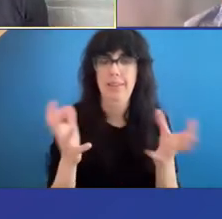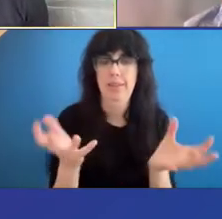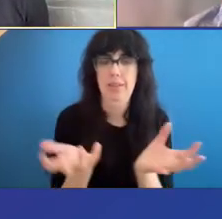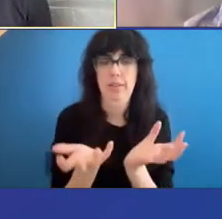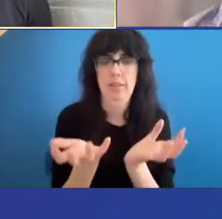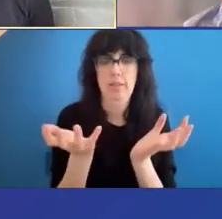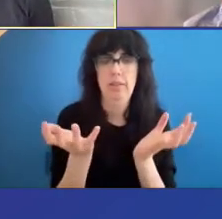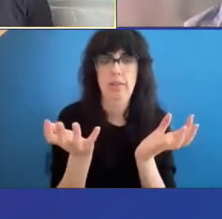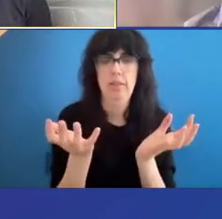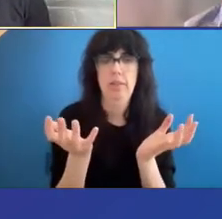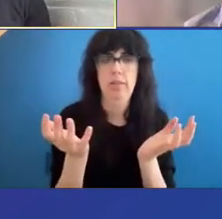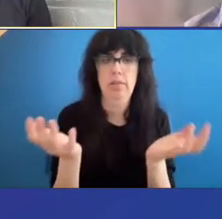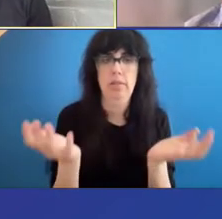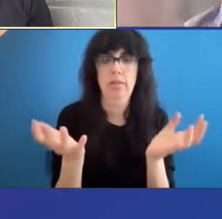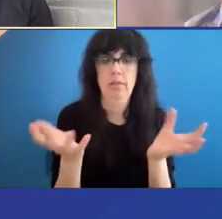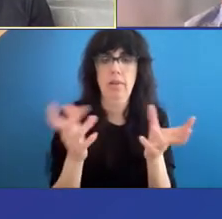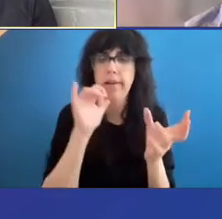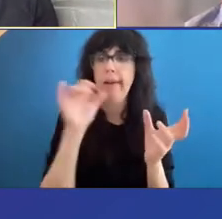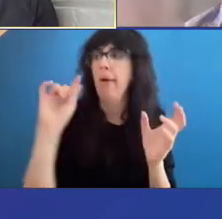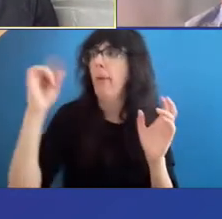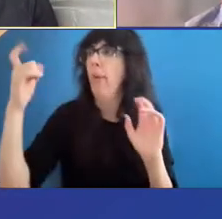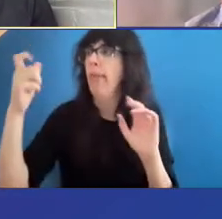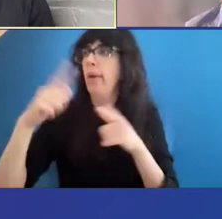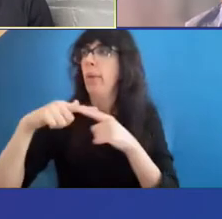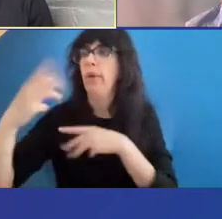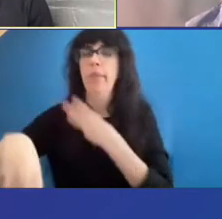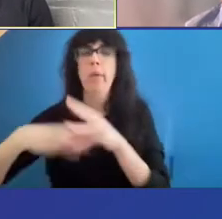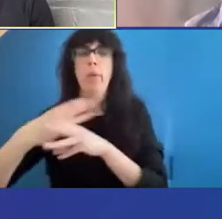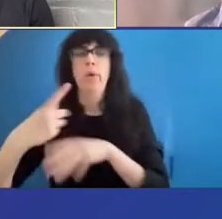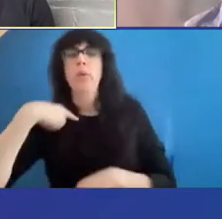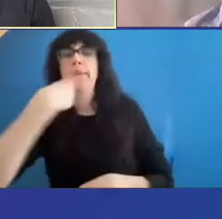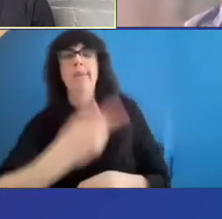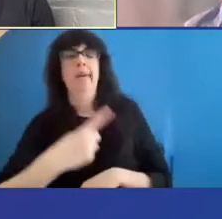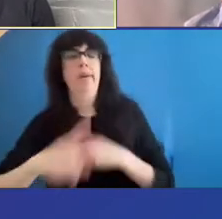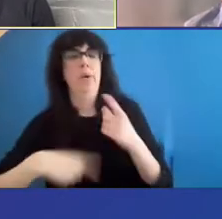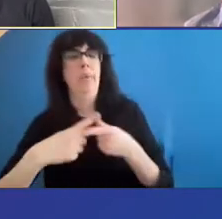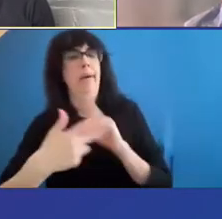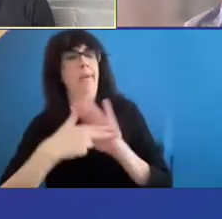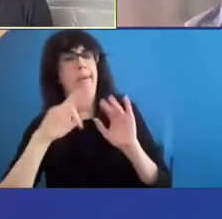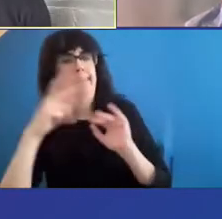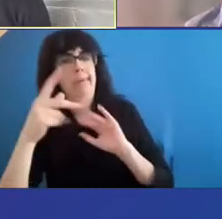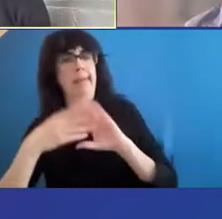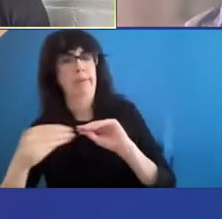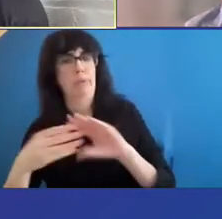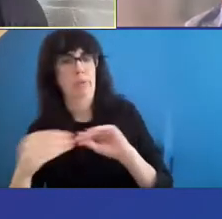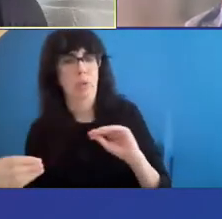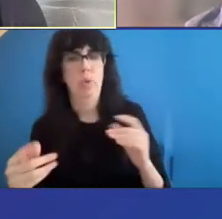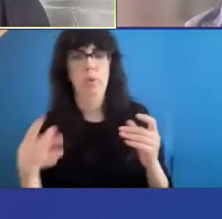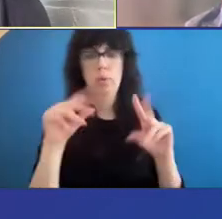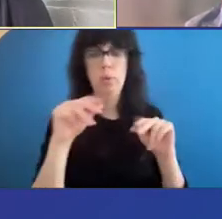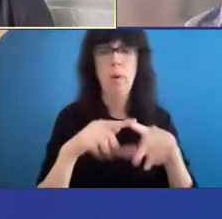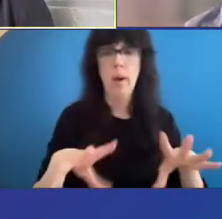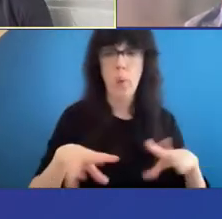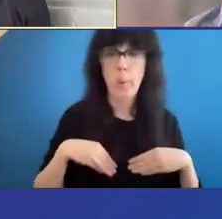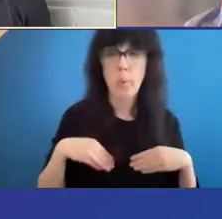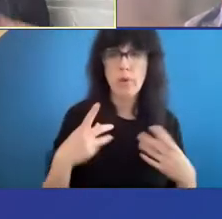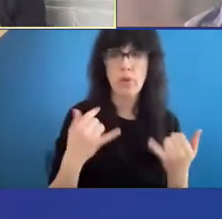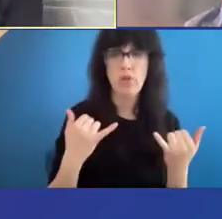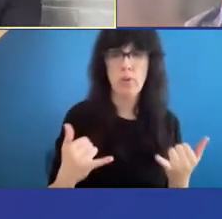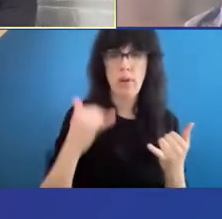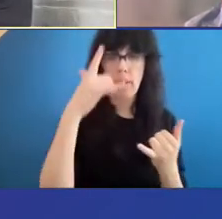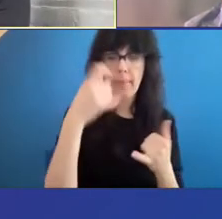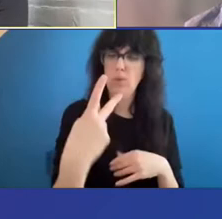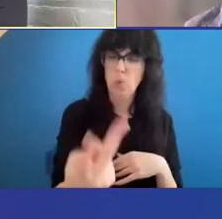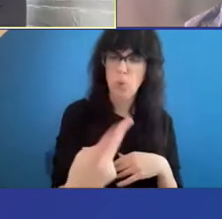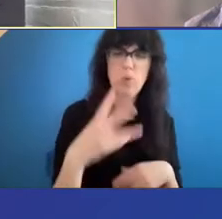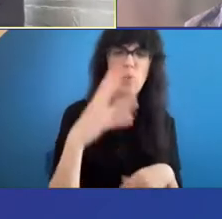what the world will tell you about that story. I will embrace you right now because we will be in the experience together. And so